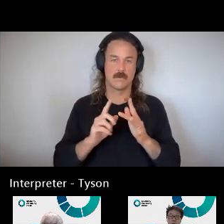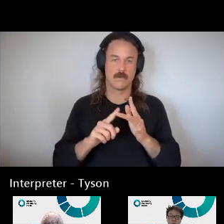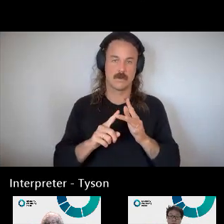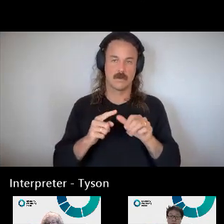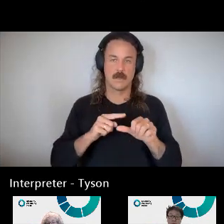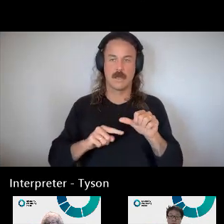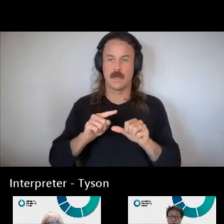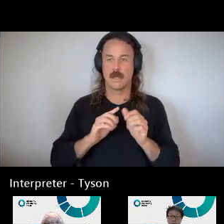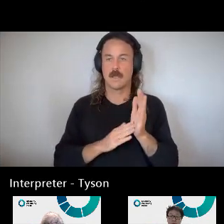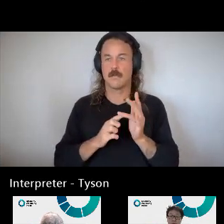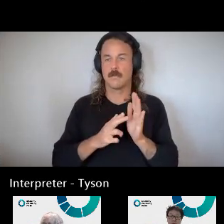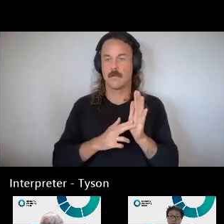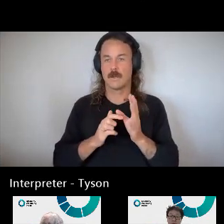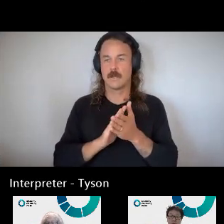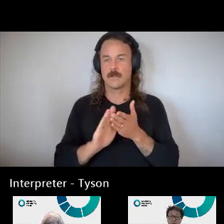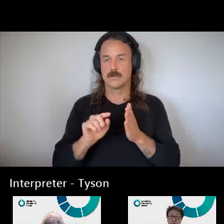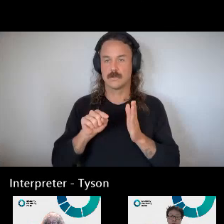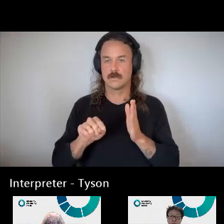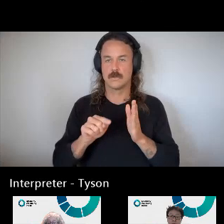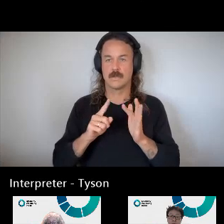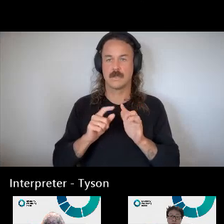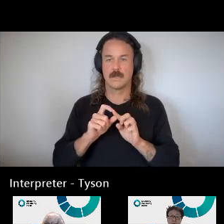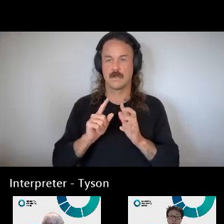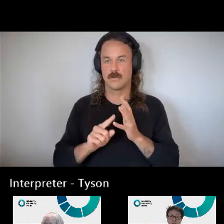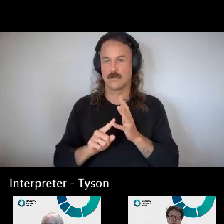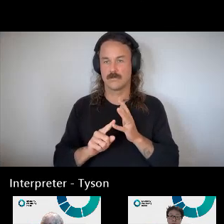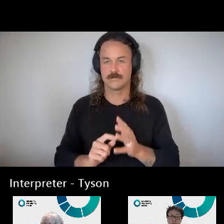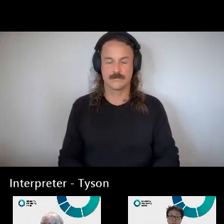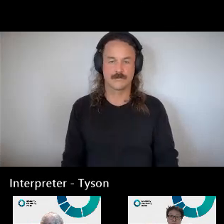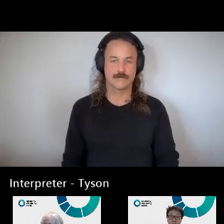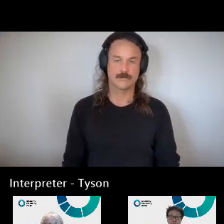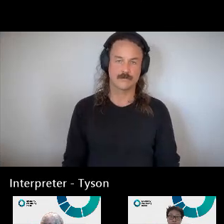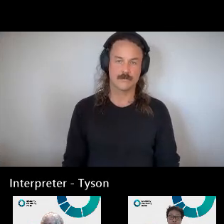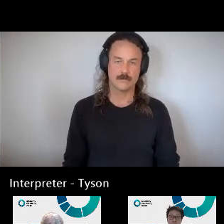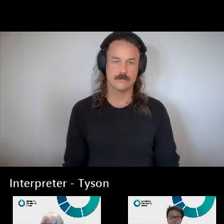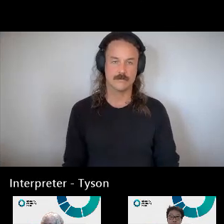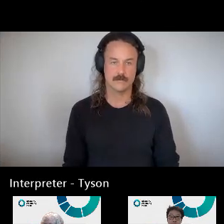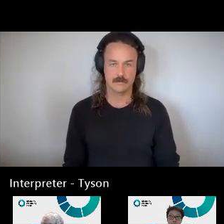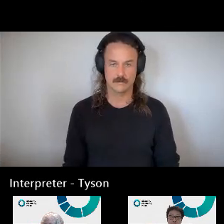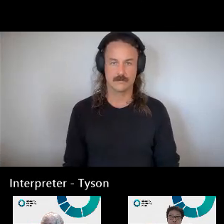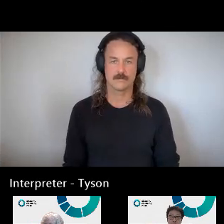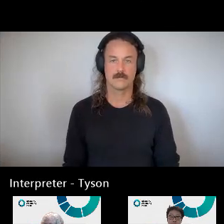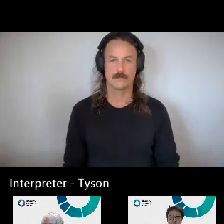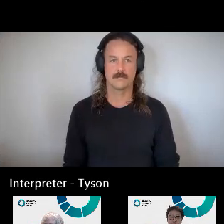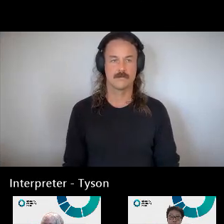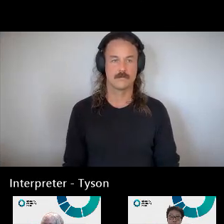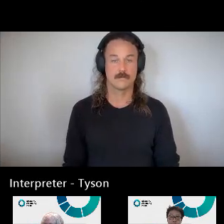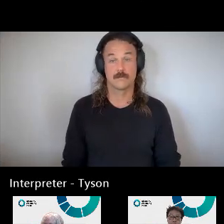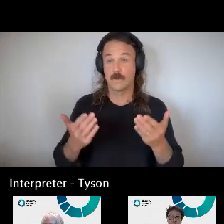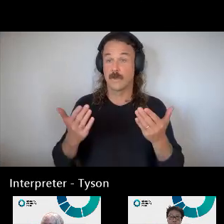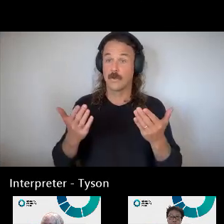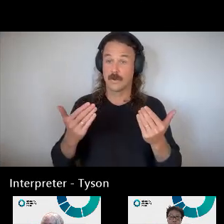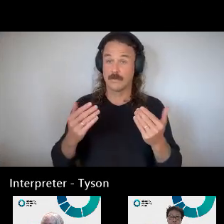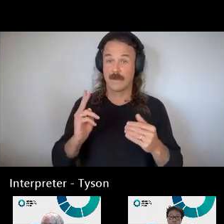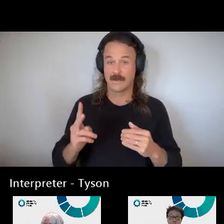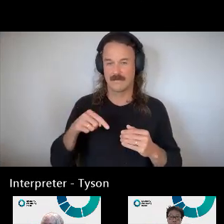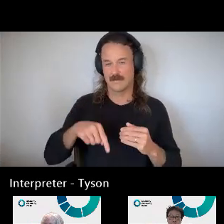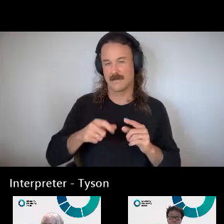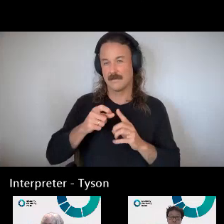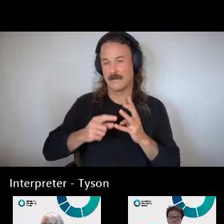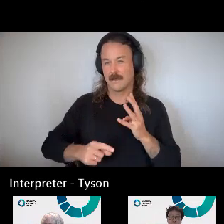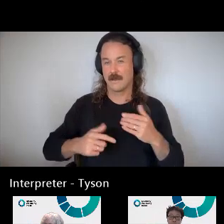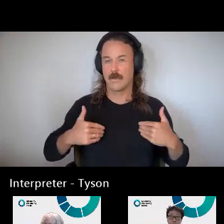dwi@monash.edu. Okay, so I might get to the next slide. So welcome again to the Disability Wellbeing